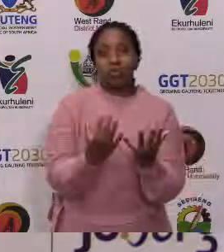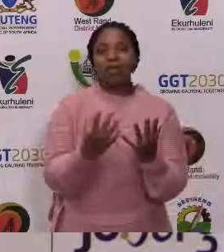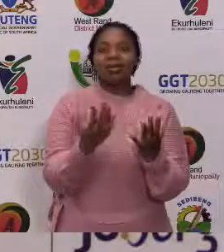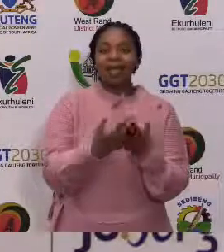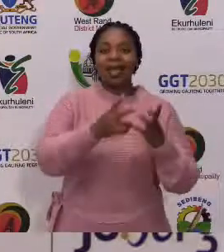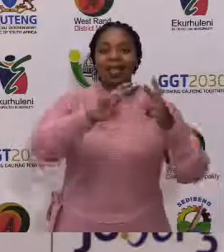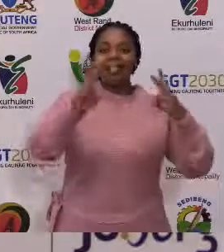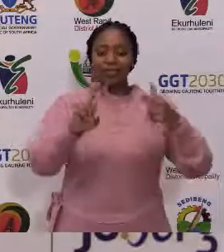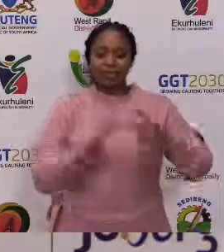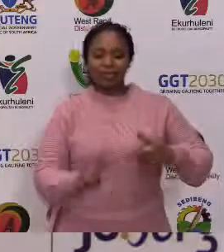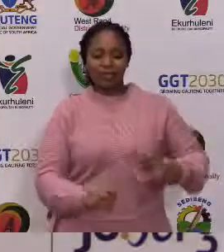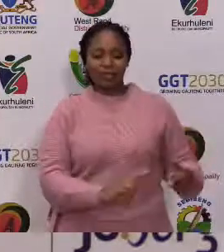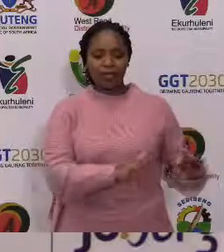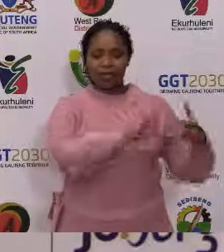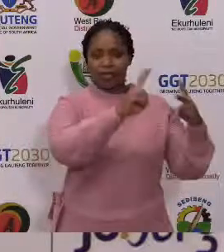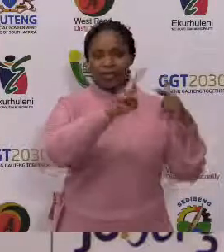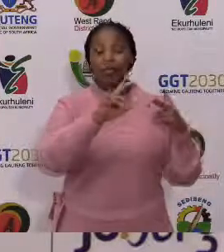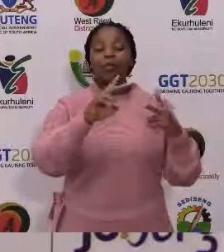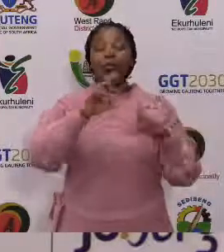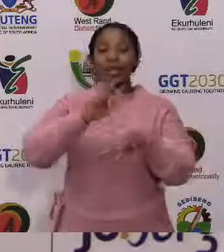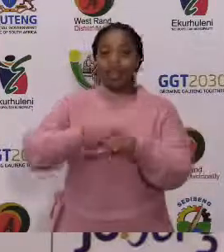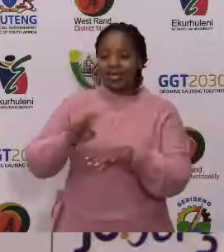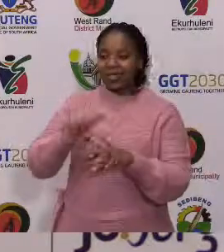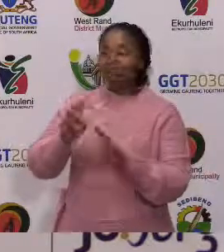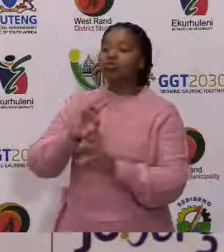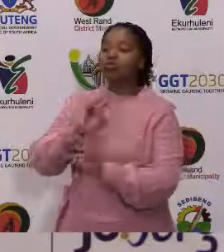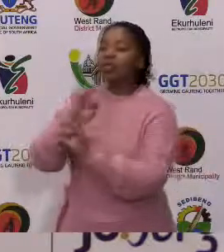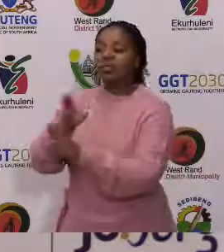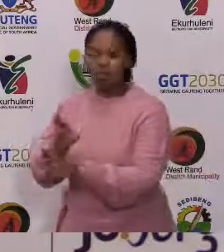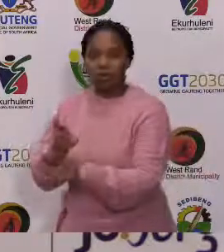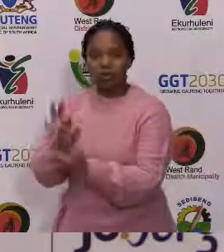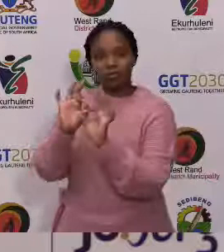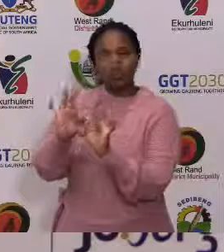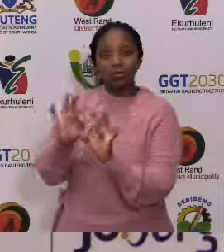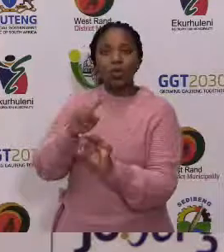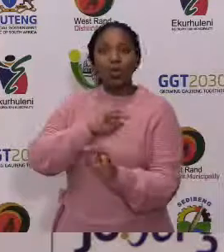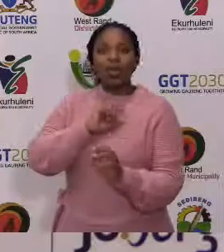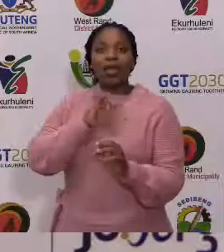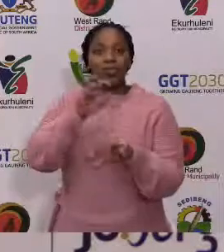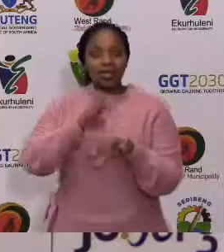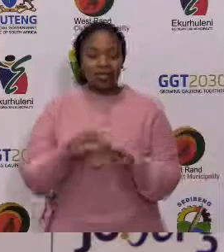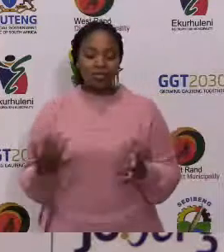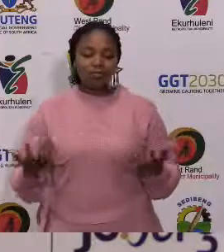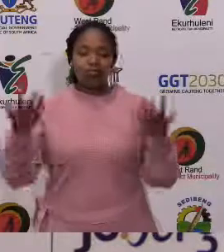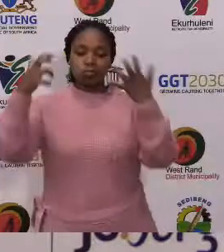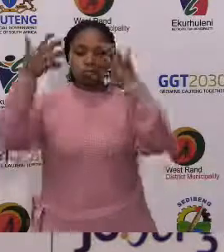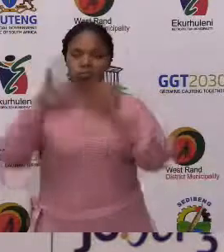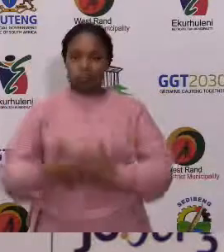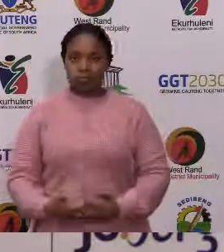We need a response, a multilateral, coordinated,